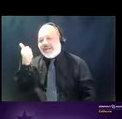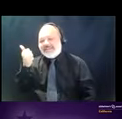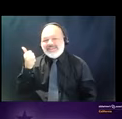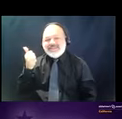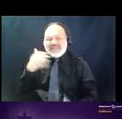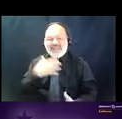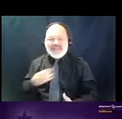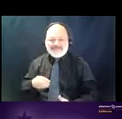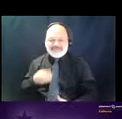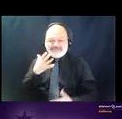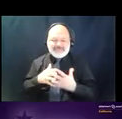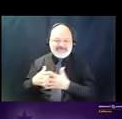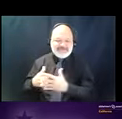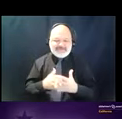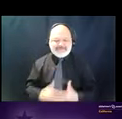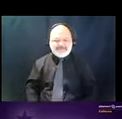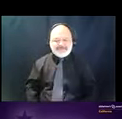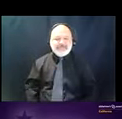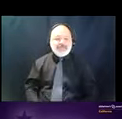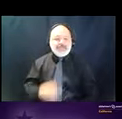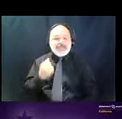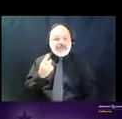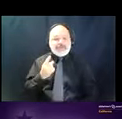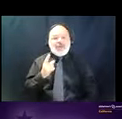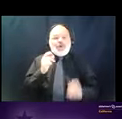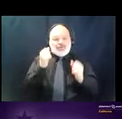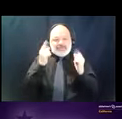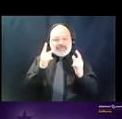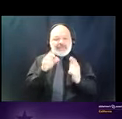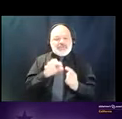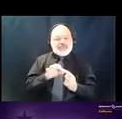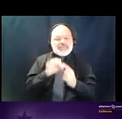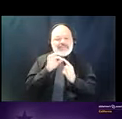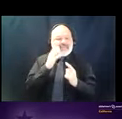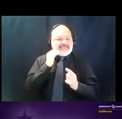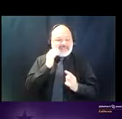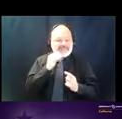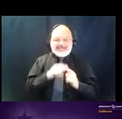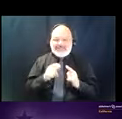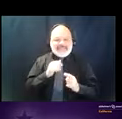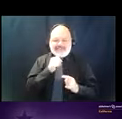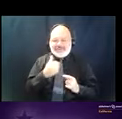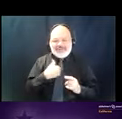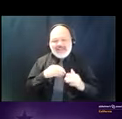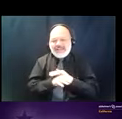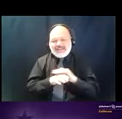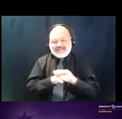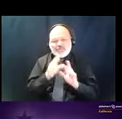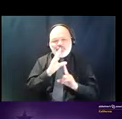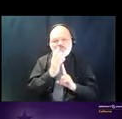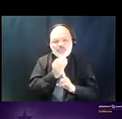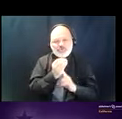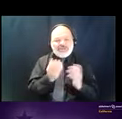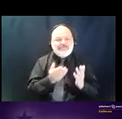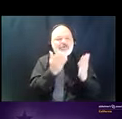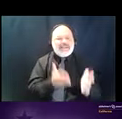want providers to understand their unique experiences and backgrounds, but many doubt that they will have access to culturally competent